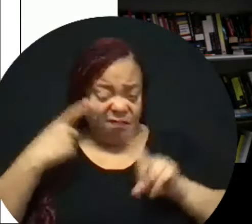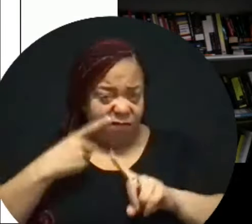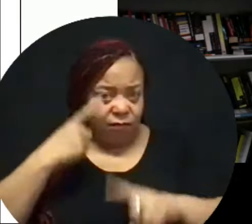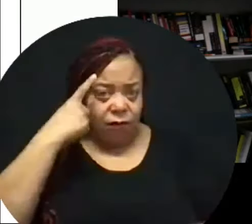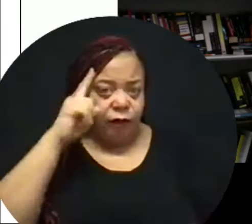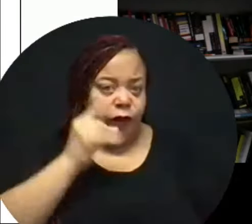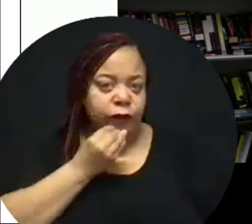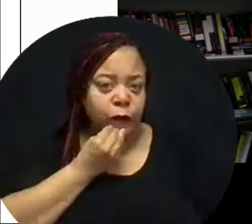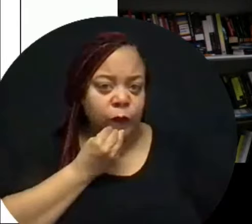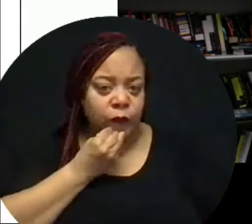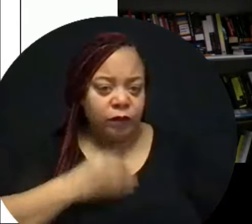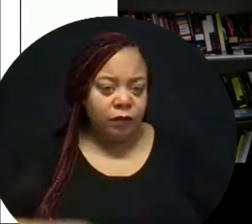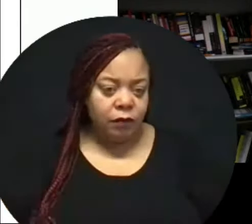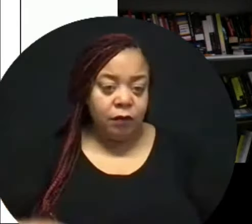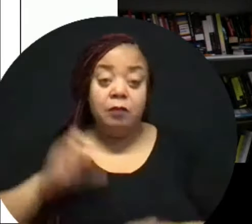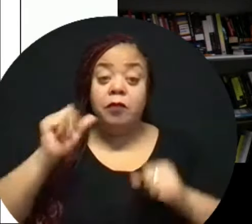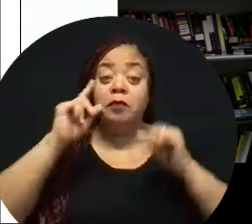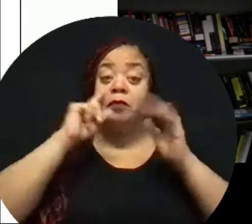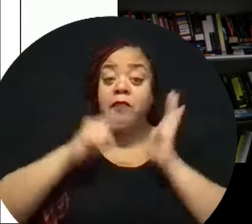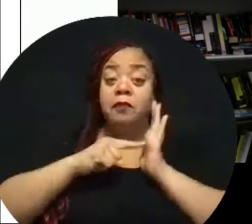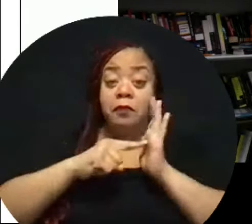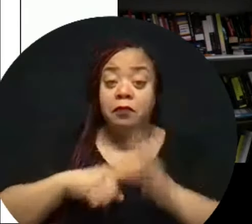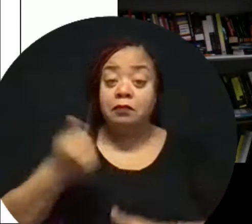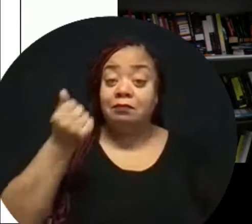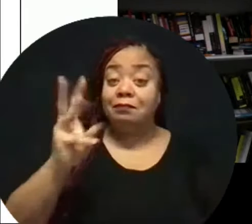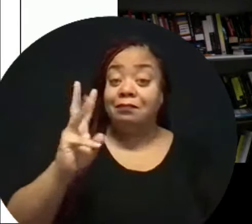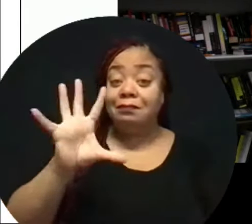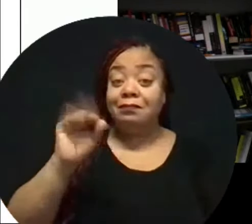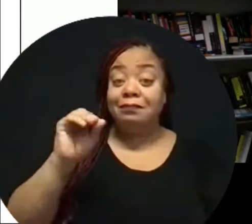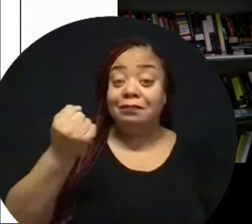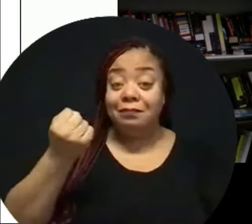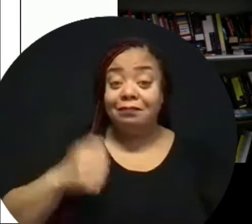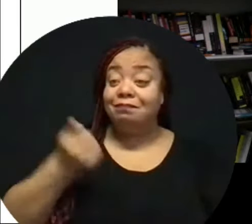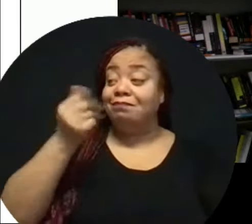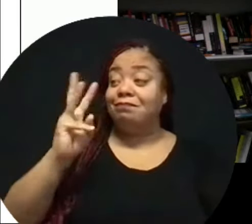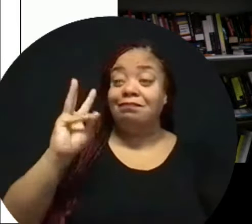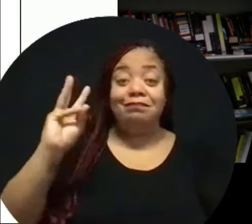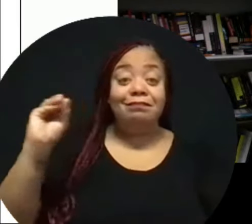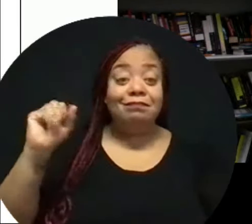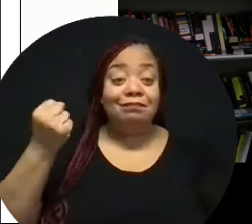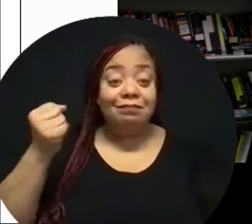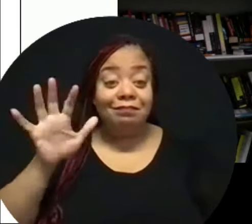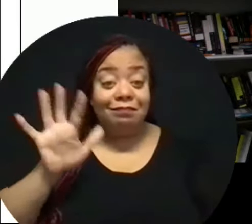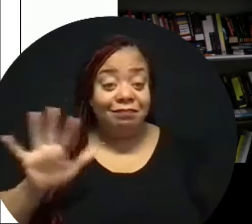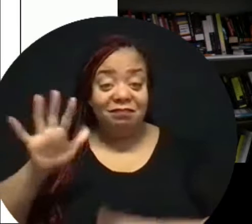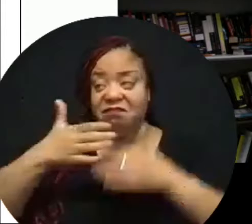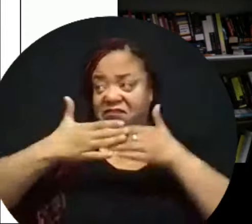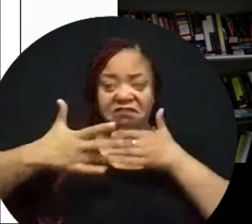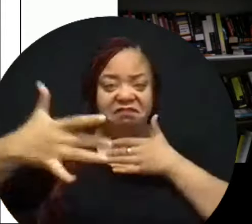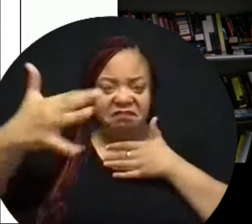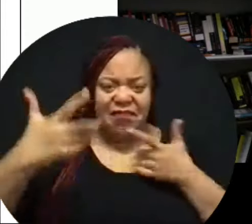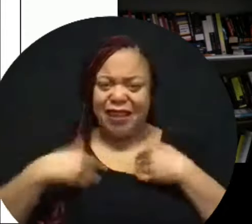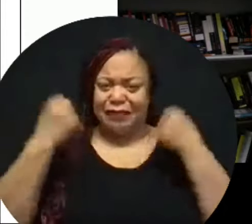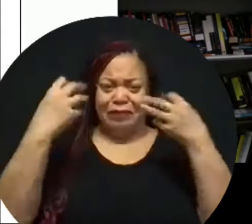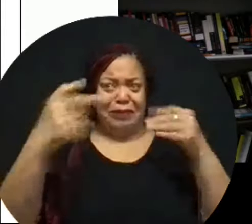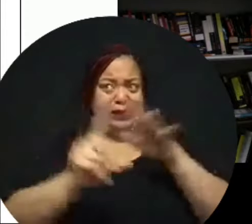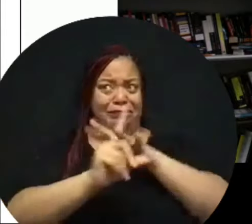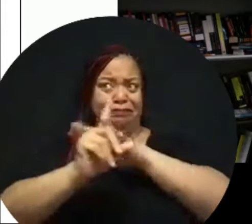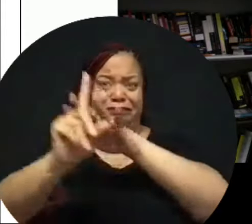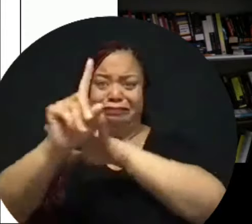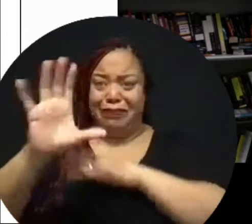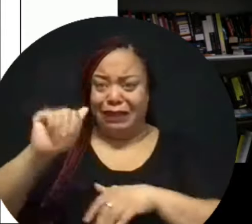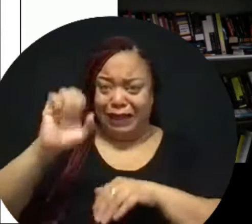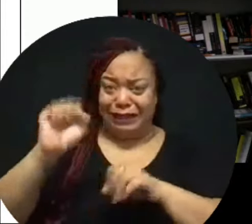1660s forward, there are a bunch of cases in Essex County of people who have literally had their ears nailed to the public